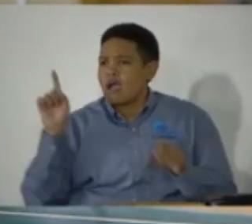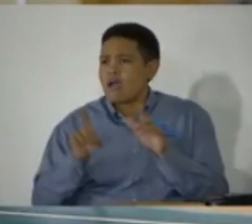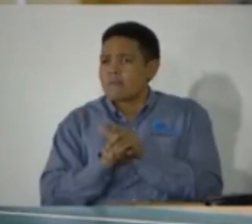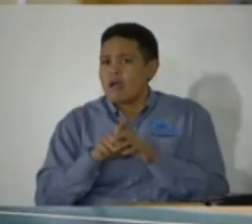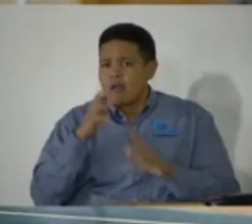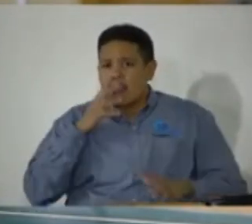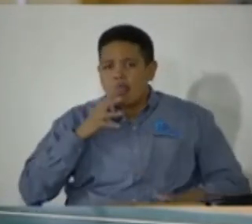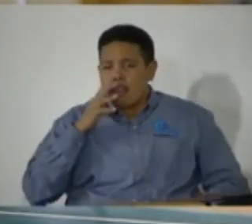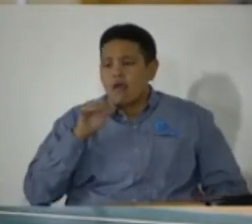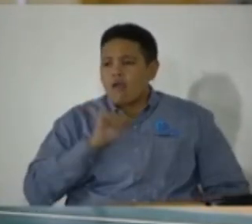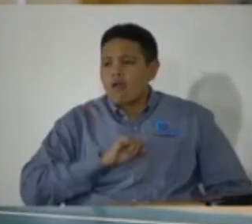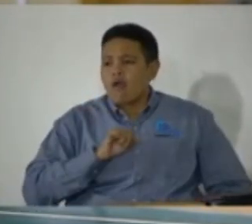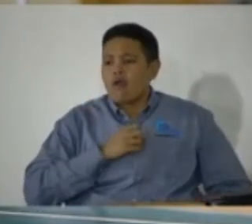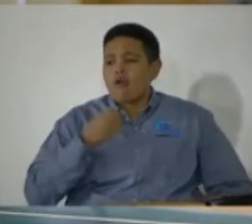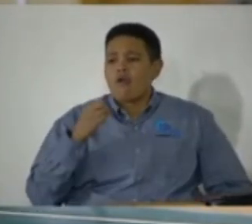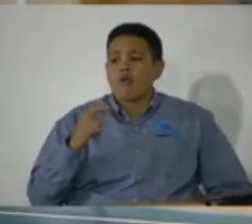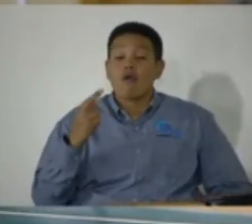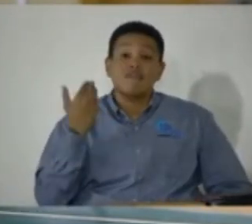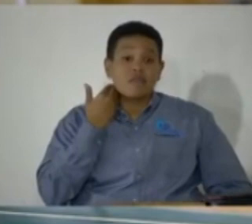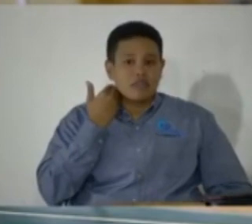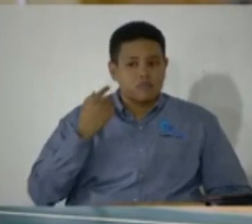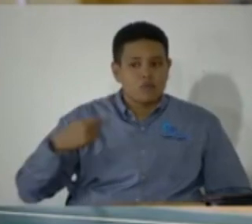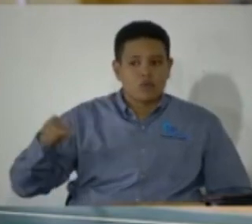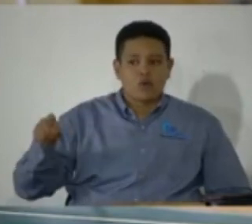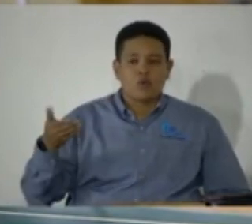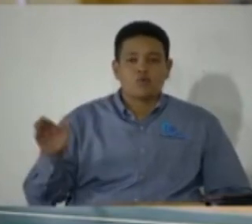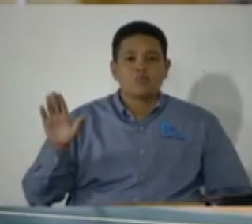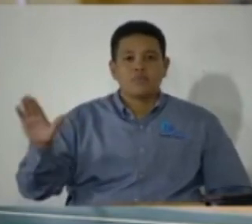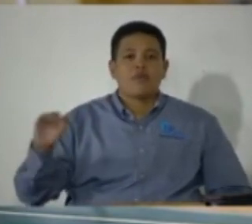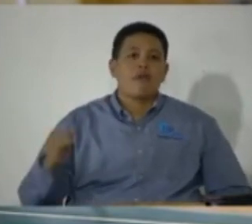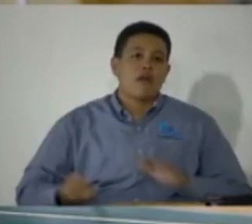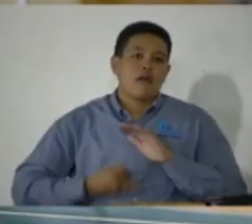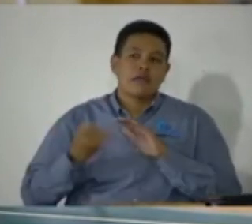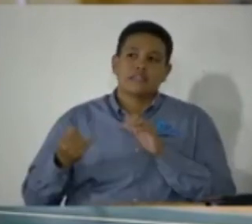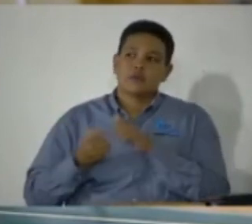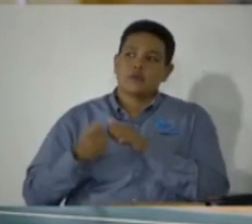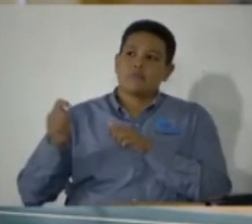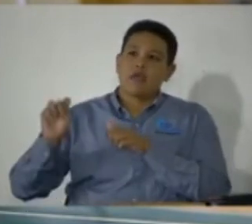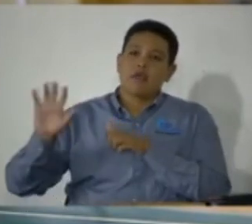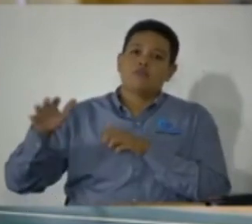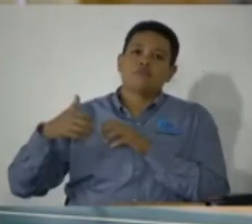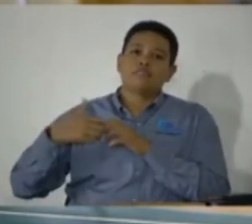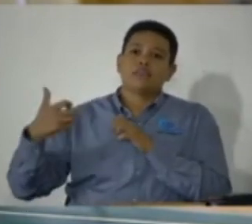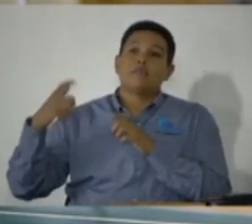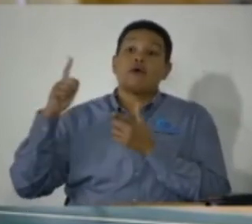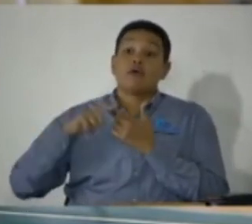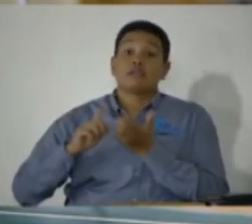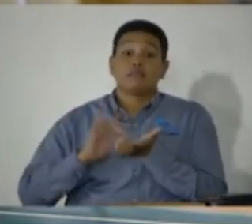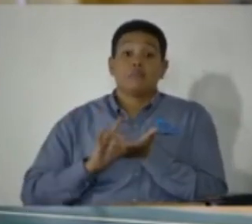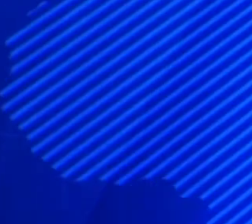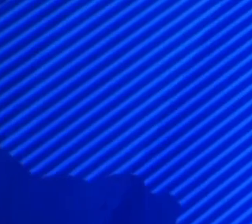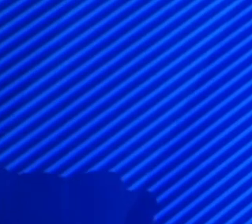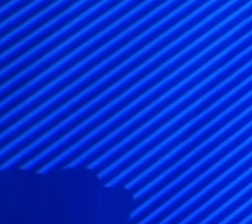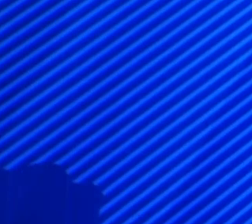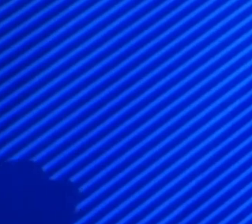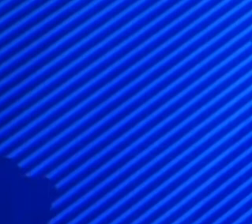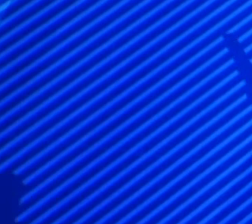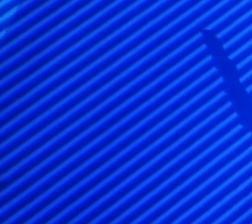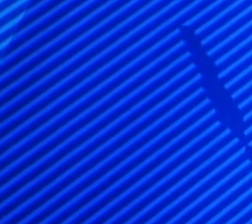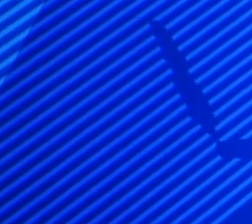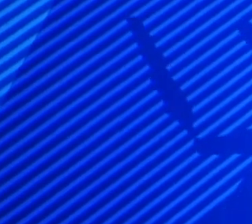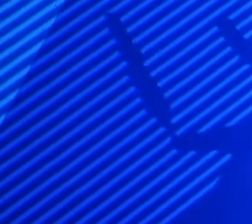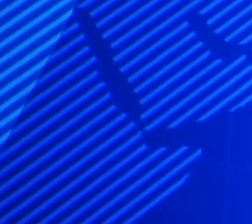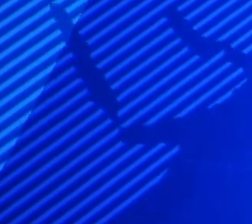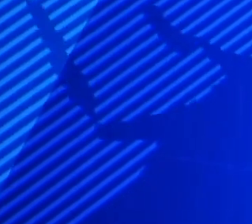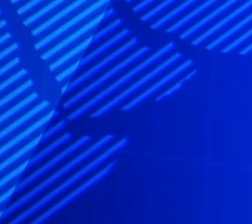nose, coughing, or with a fever, that child can be isolated until medical help arrives. Mrs. Williams